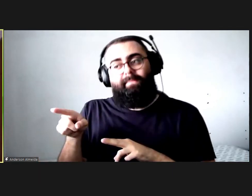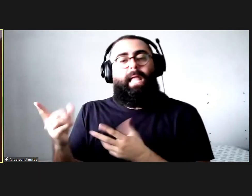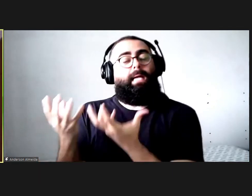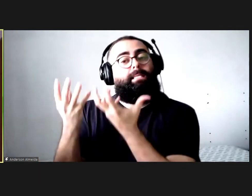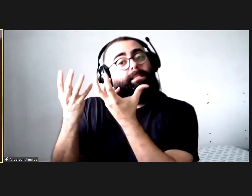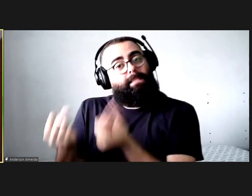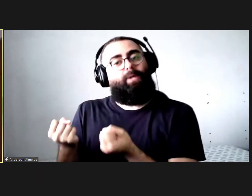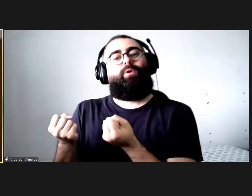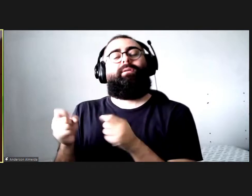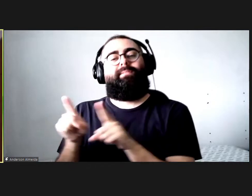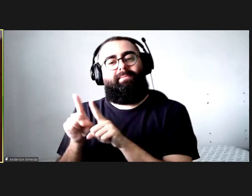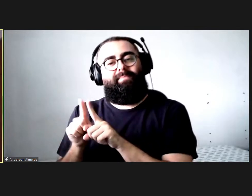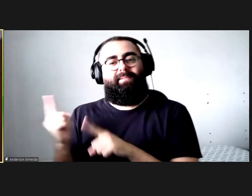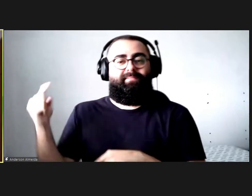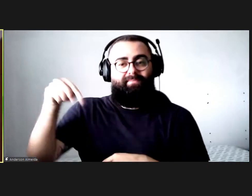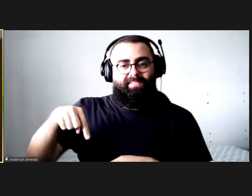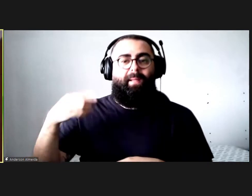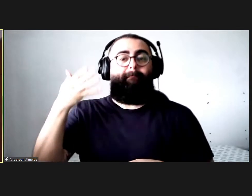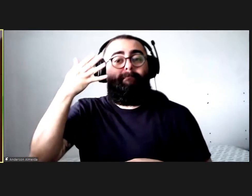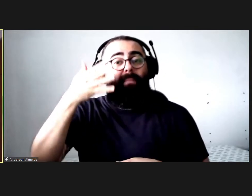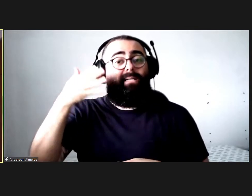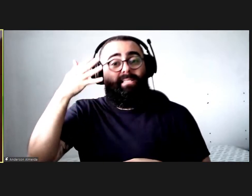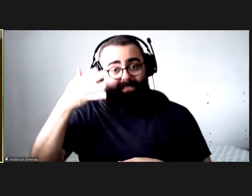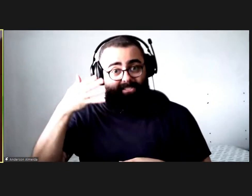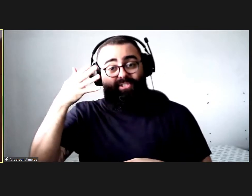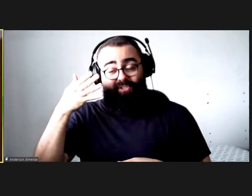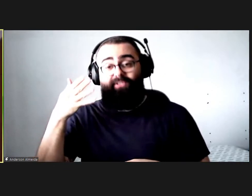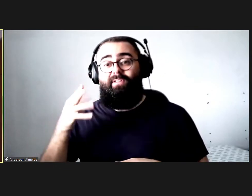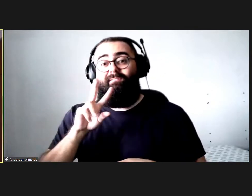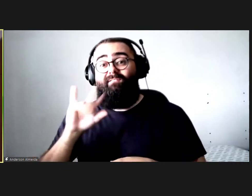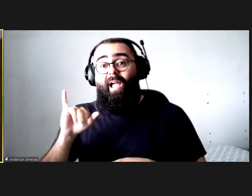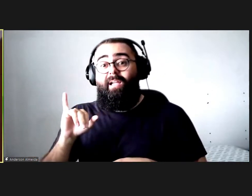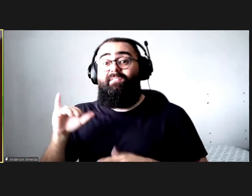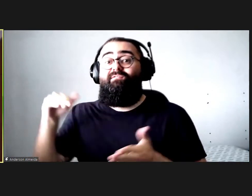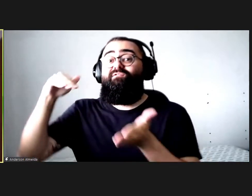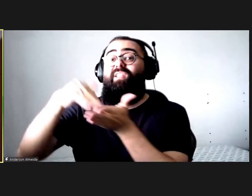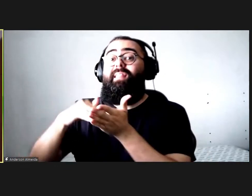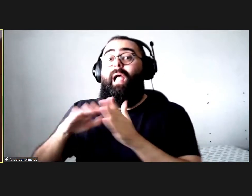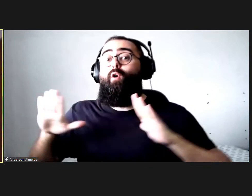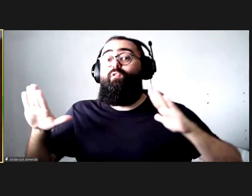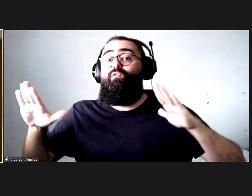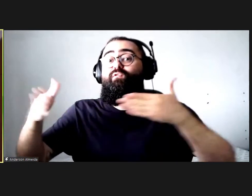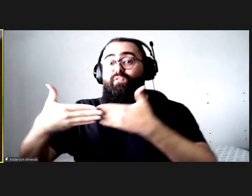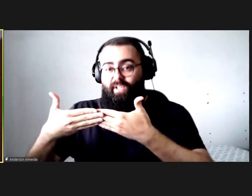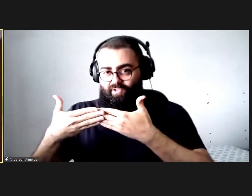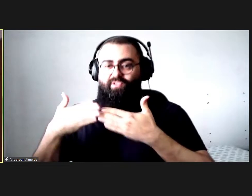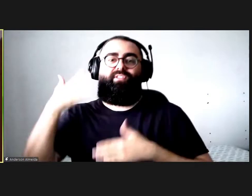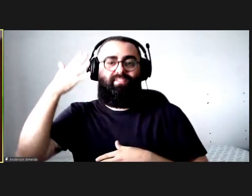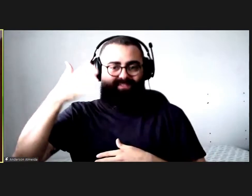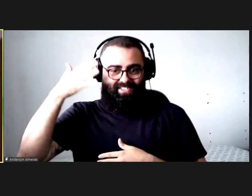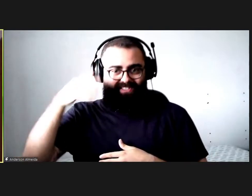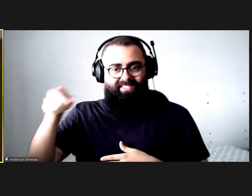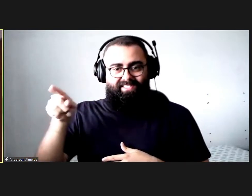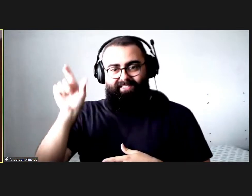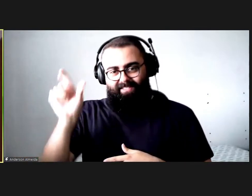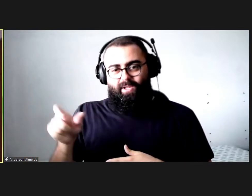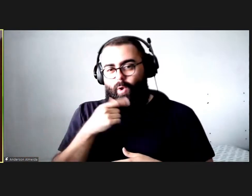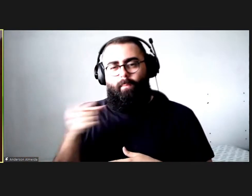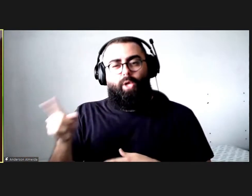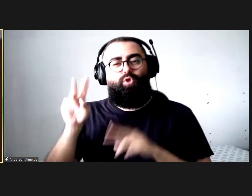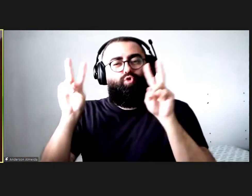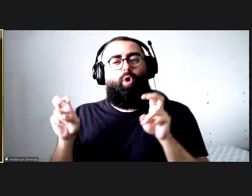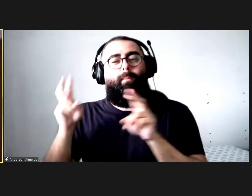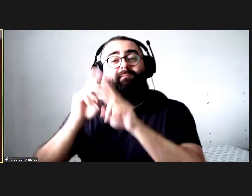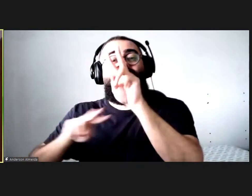to be one of our speakers and who will close our conference with an unmissable talk on audiovisual prosody and